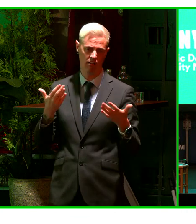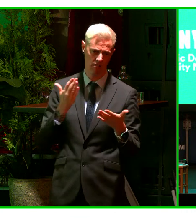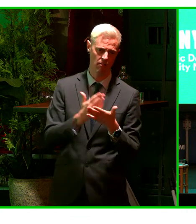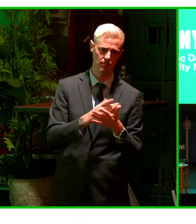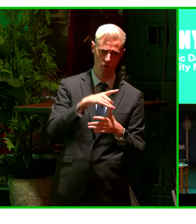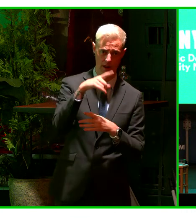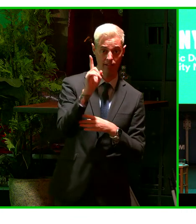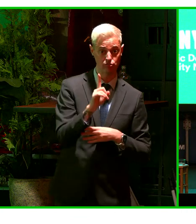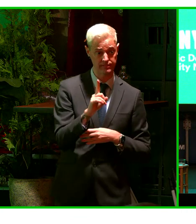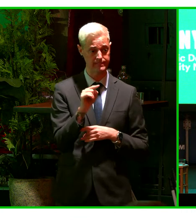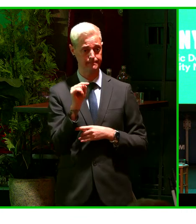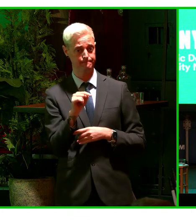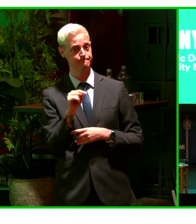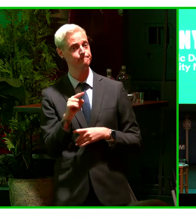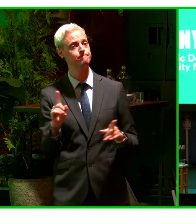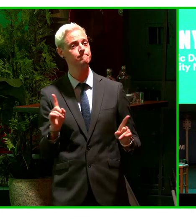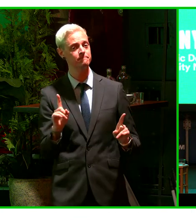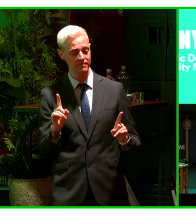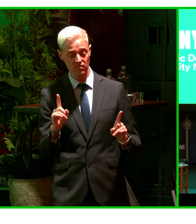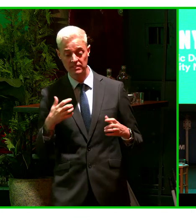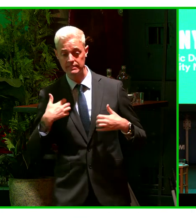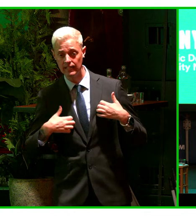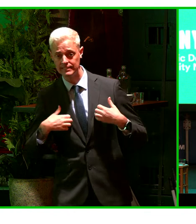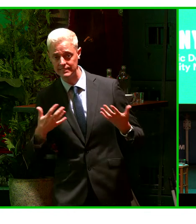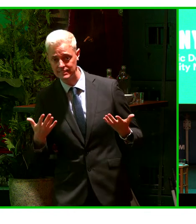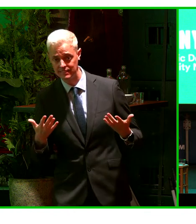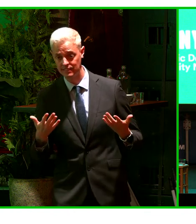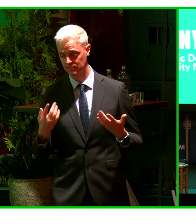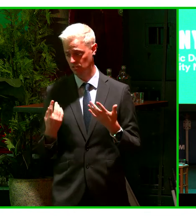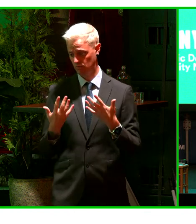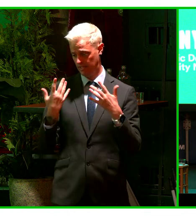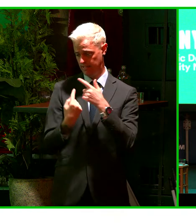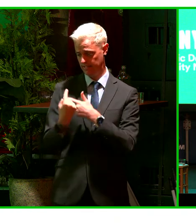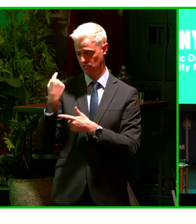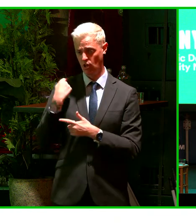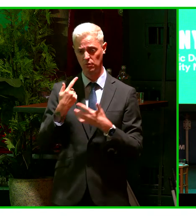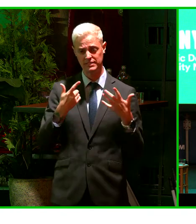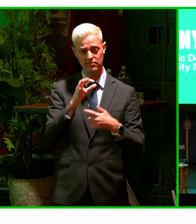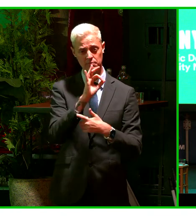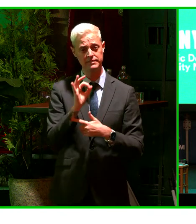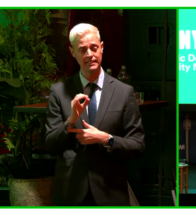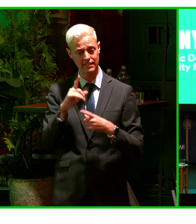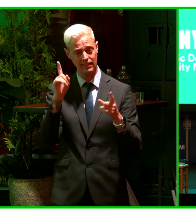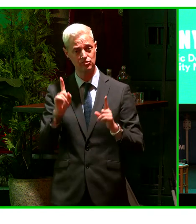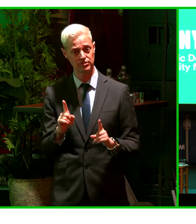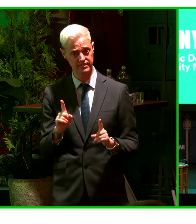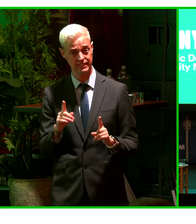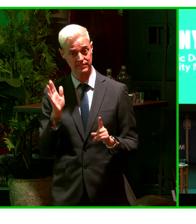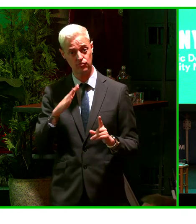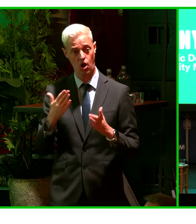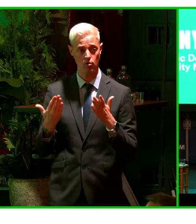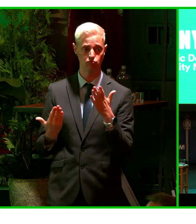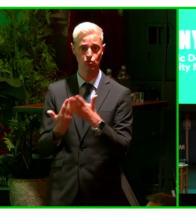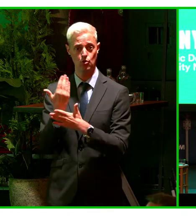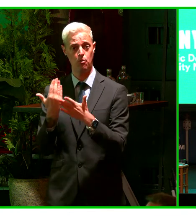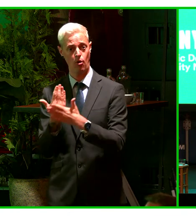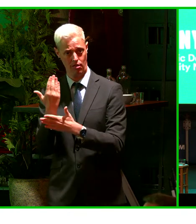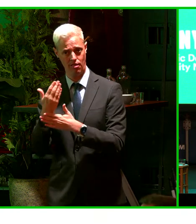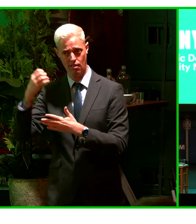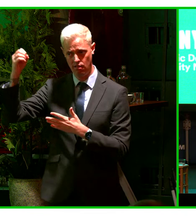industry? Go back 10 years ago, only 7% of the electricity in the UK came from renewables. That